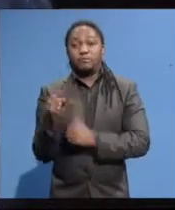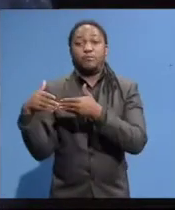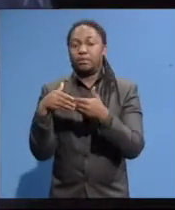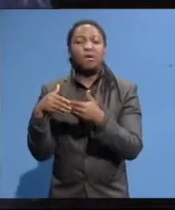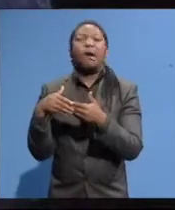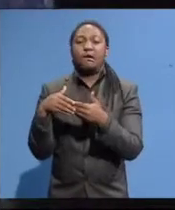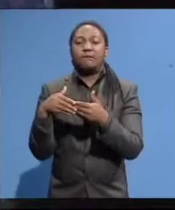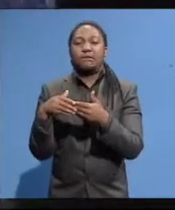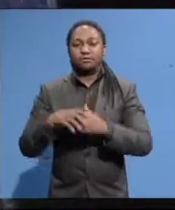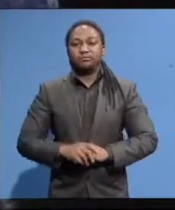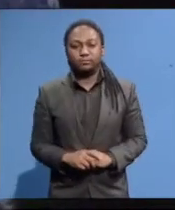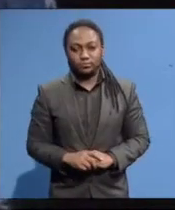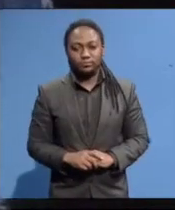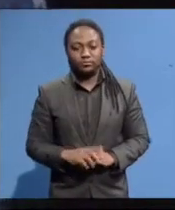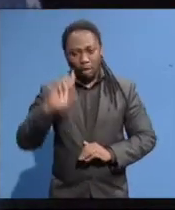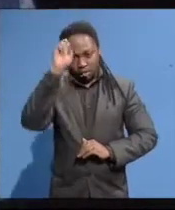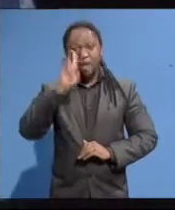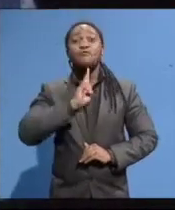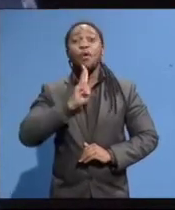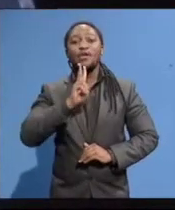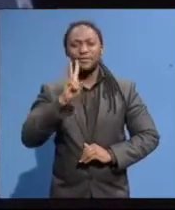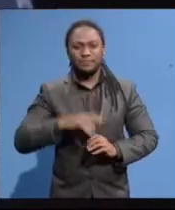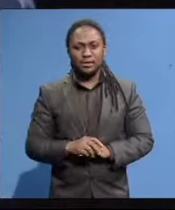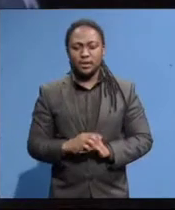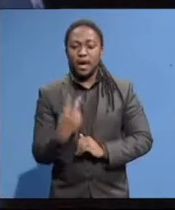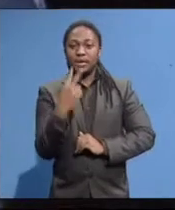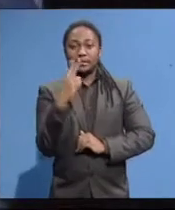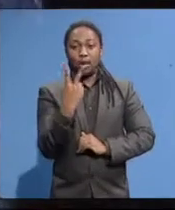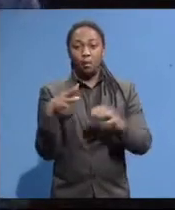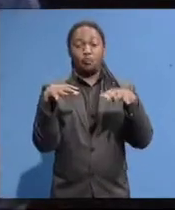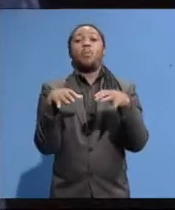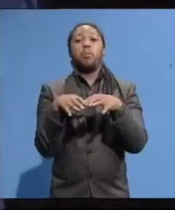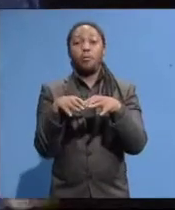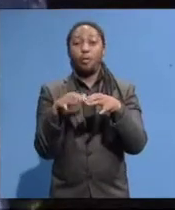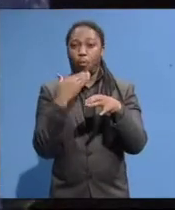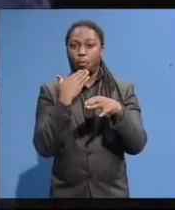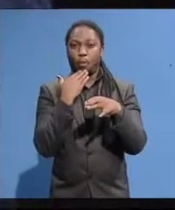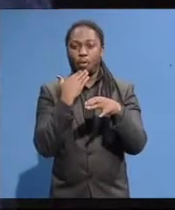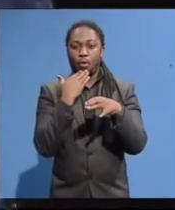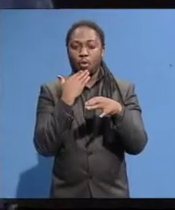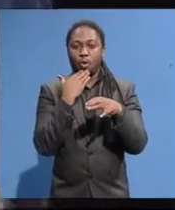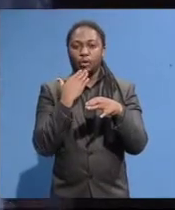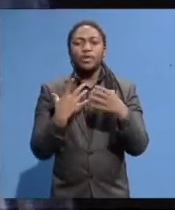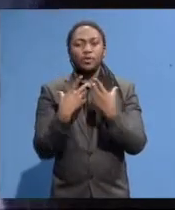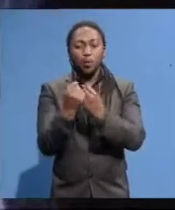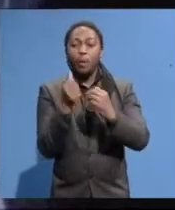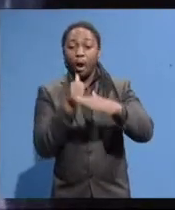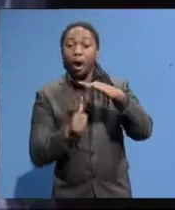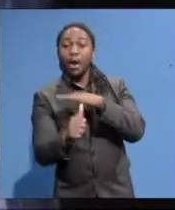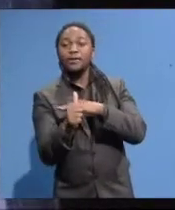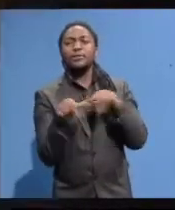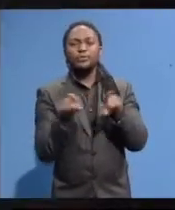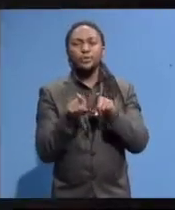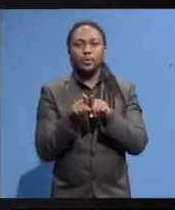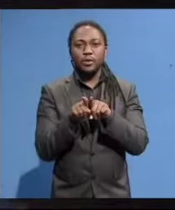business. The second group are those that we call the undertakers. These are people